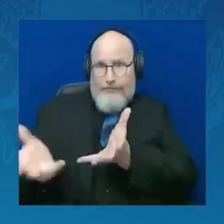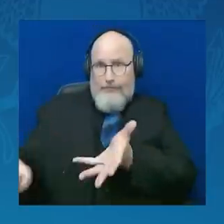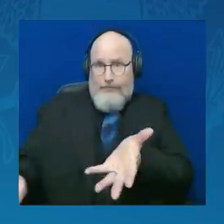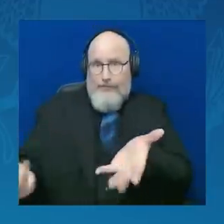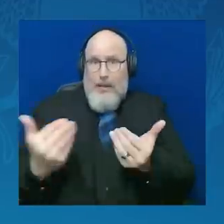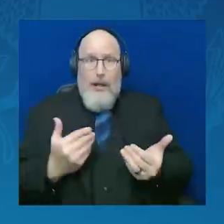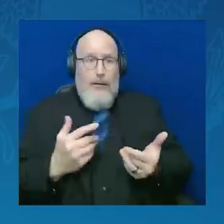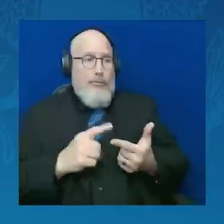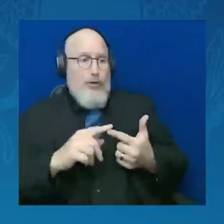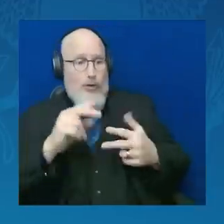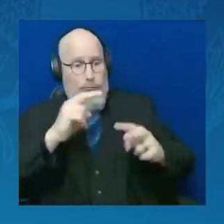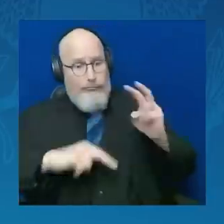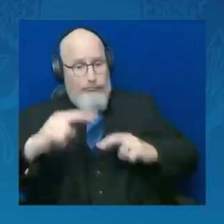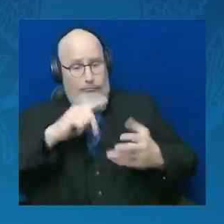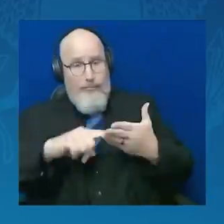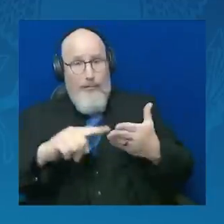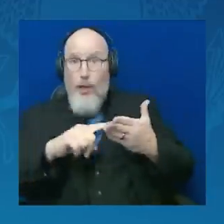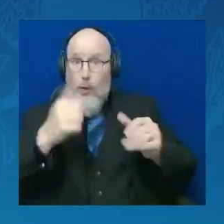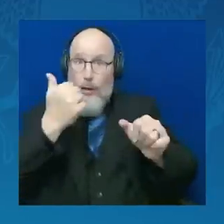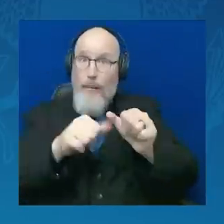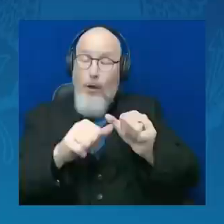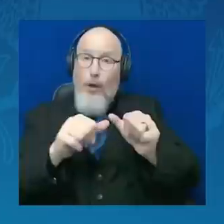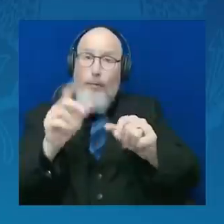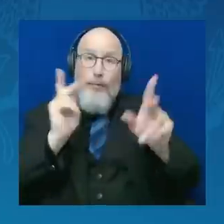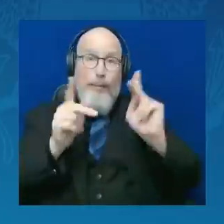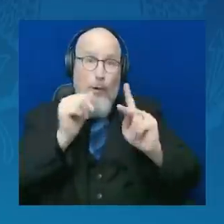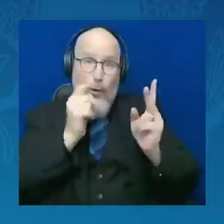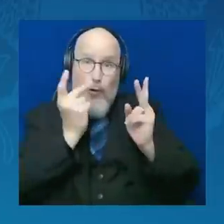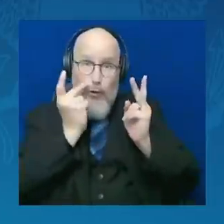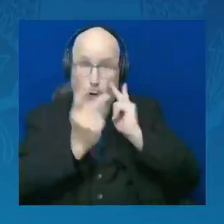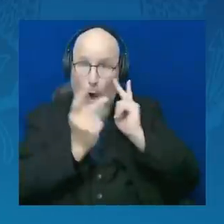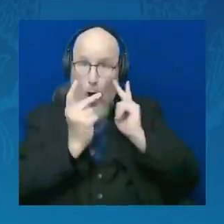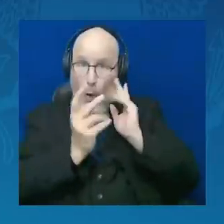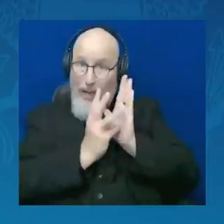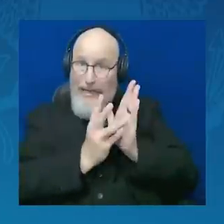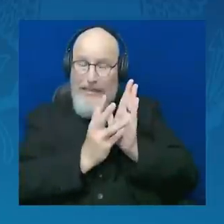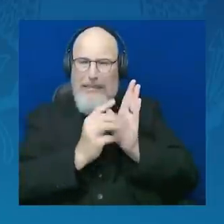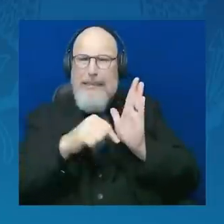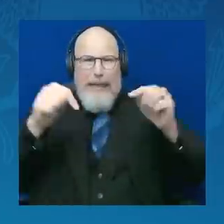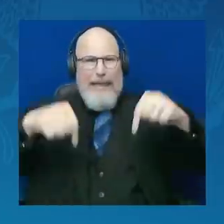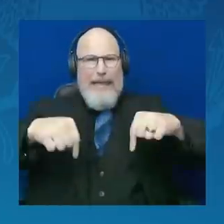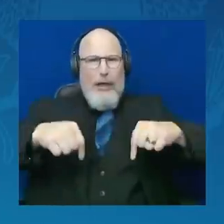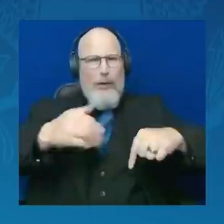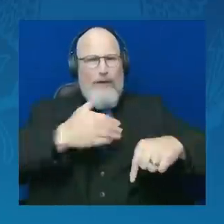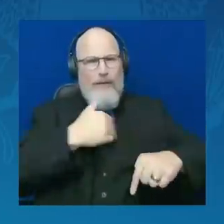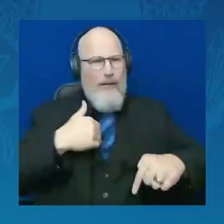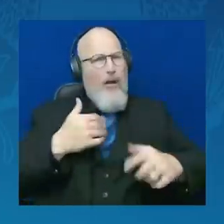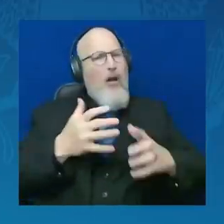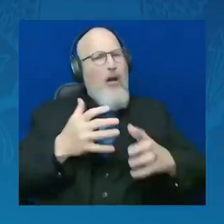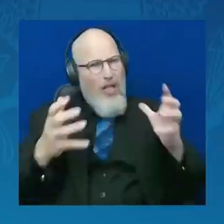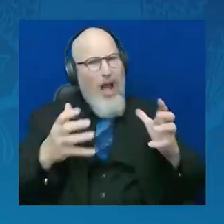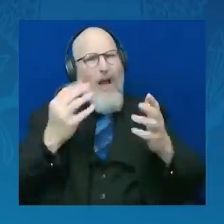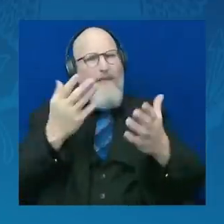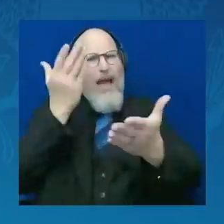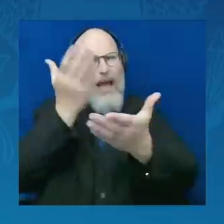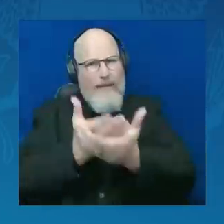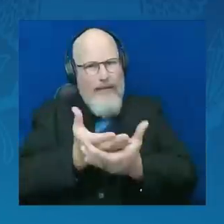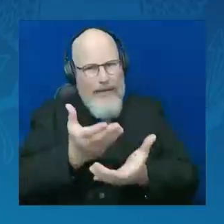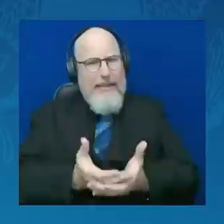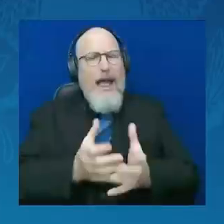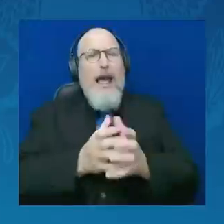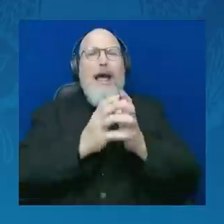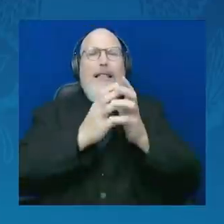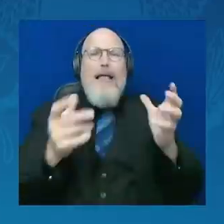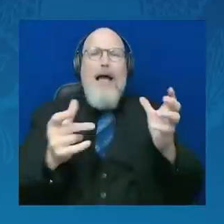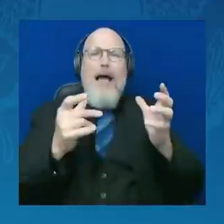the witnesses are here. There is a lot of evidence, the footages, as I mentioned. We have those proofs and the evidence. All of